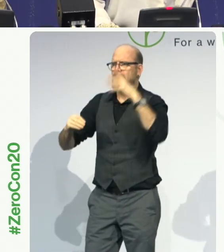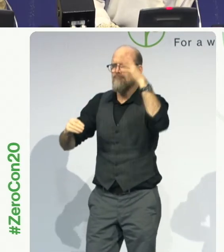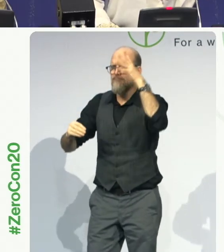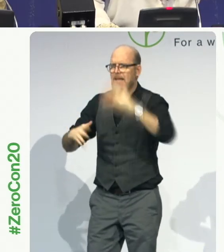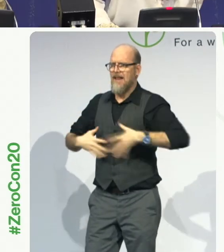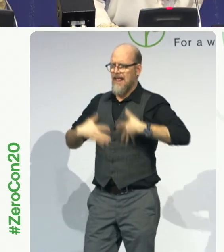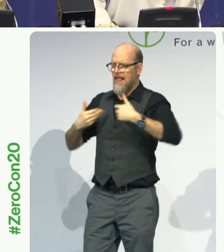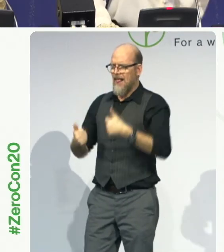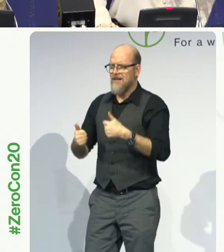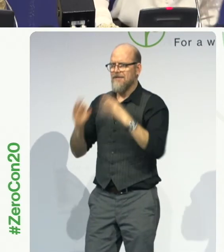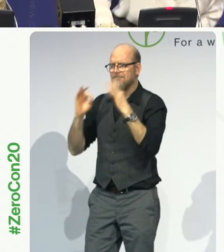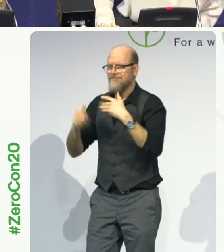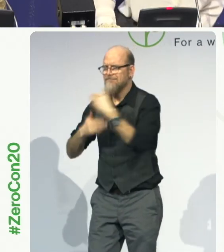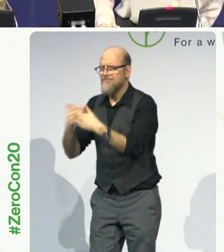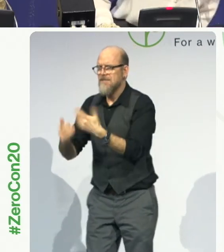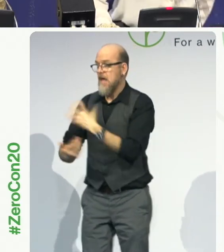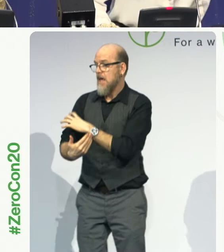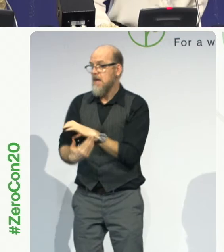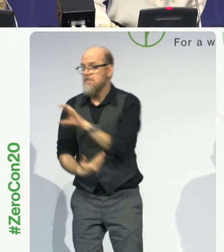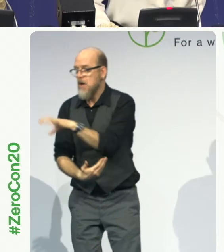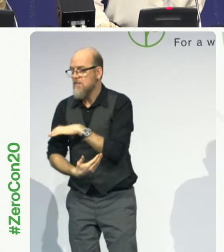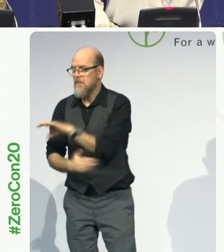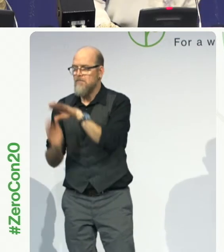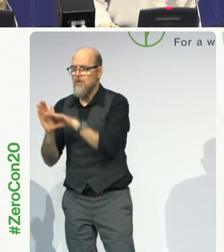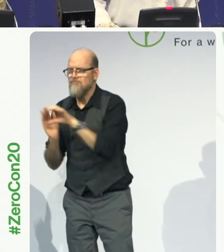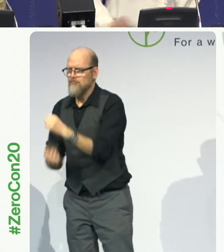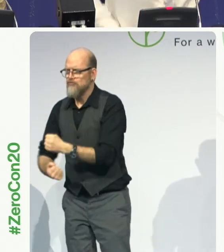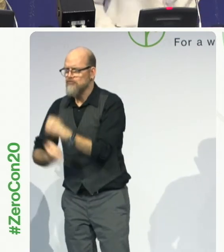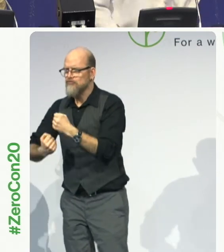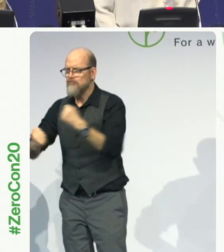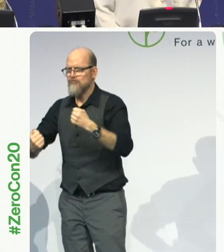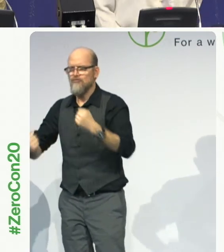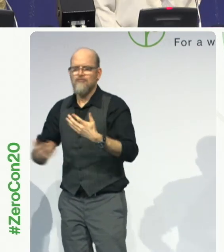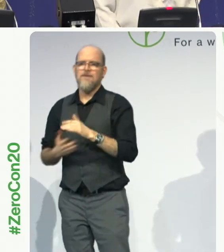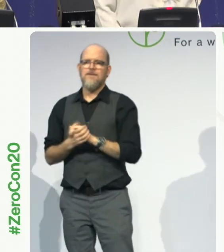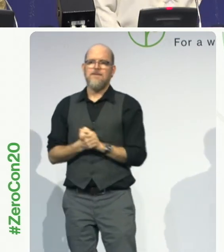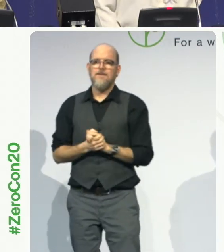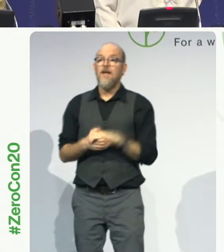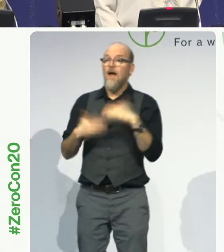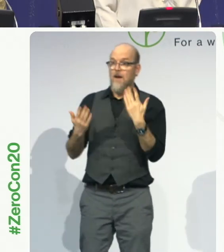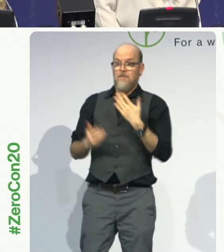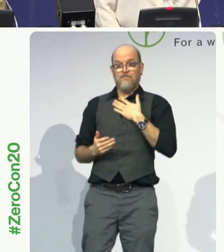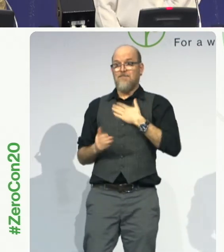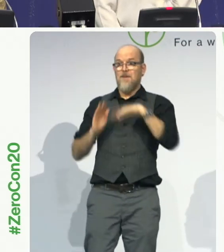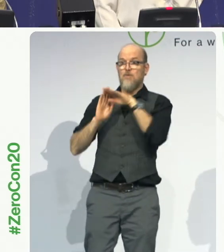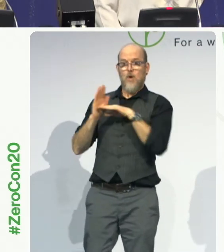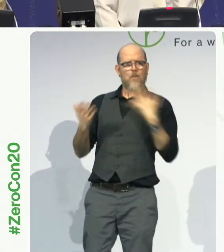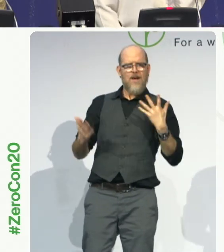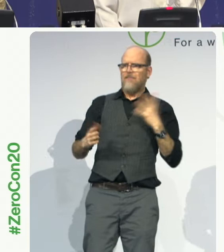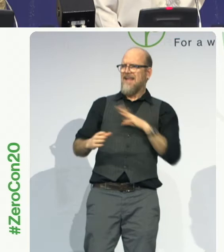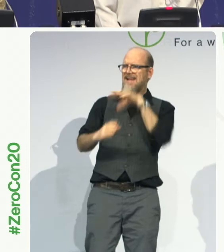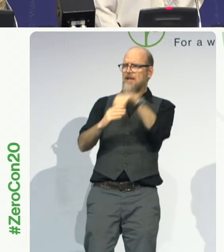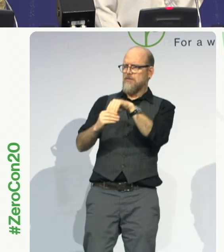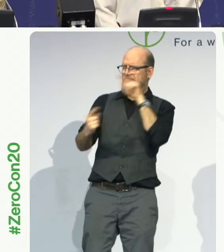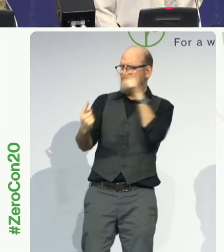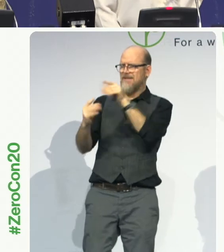programs. Our inclusive education program trains public school teachers in inclusive methodologies, first participating